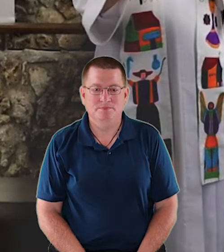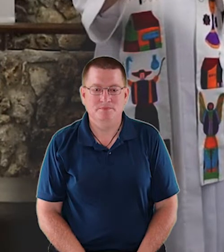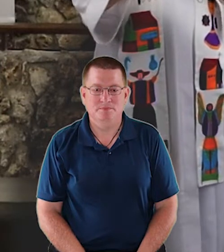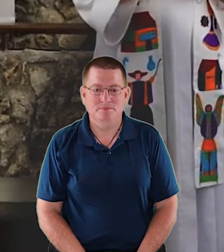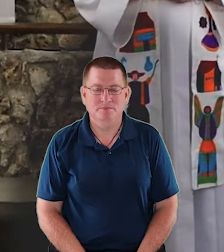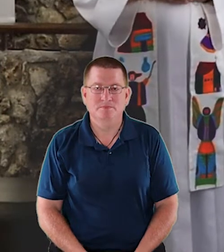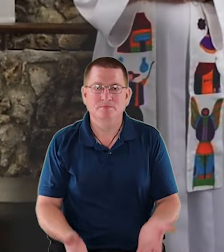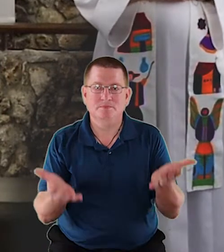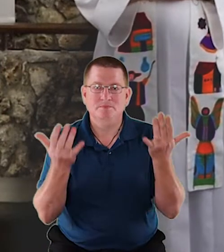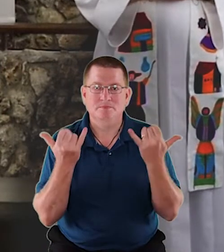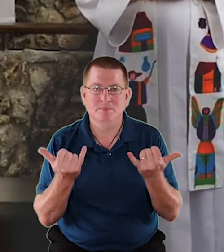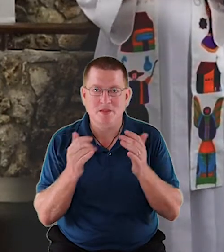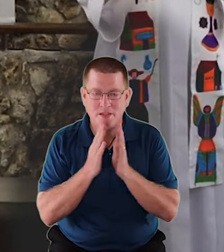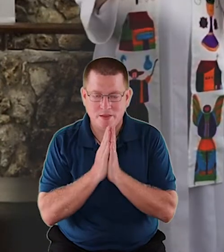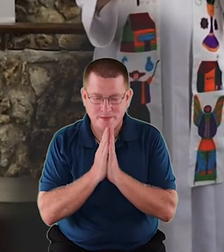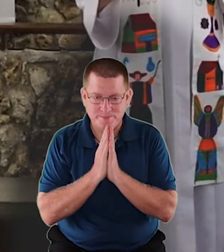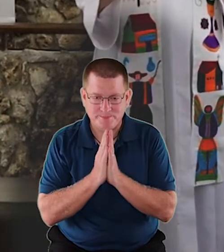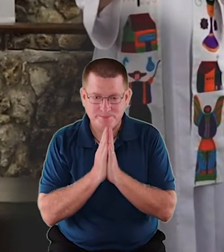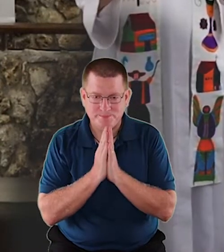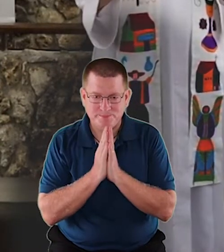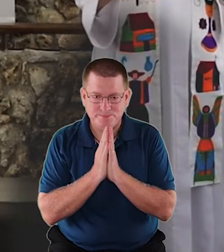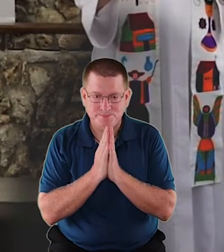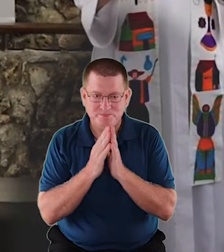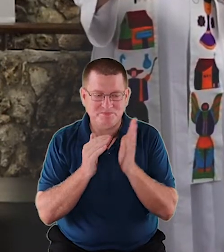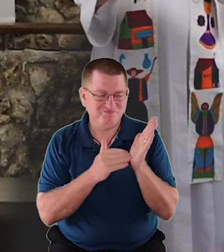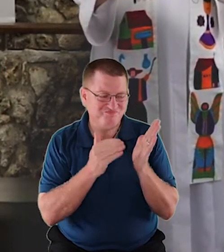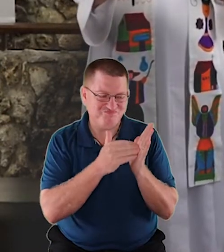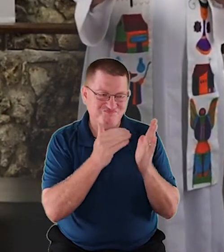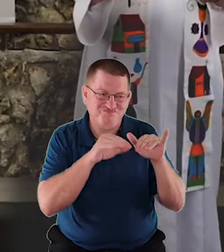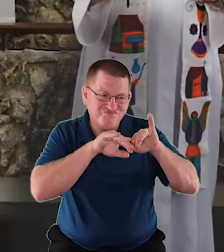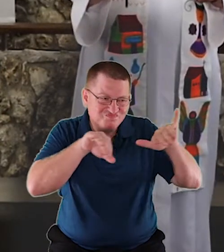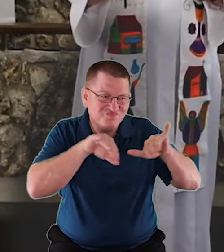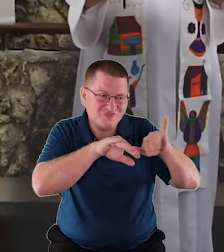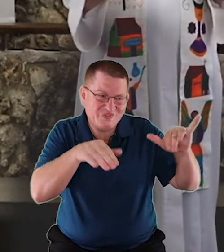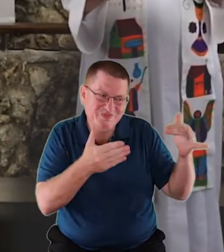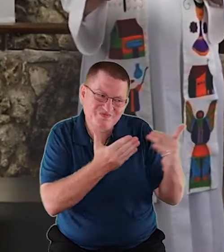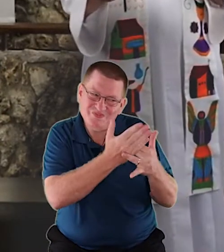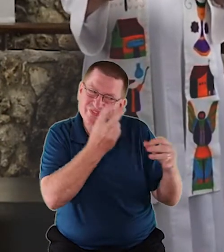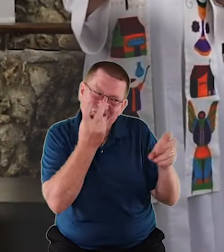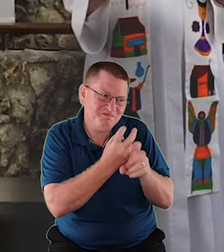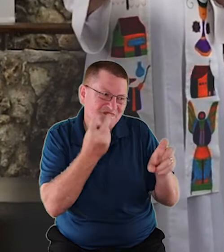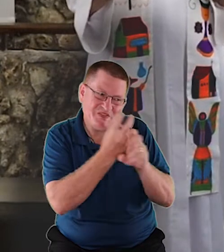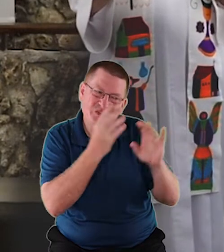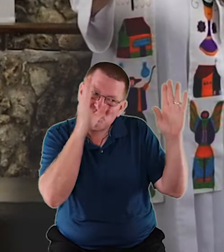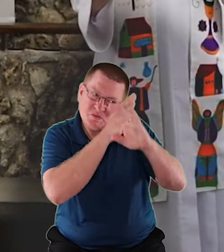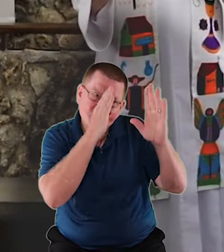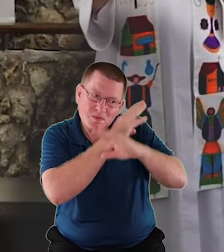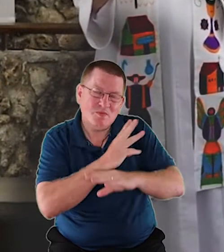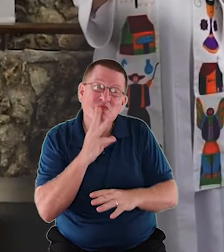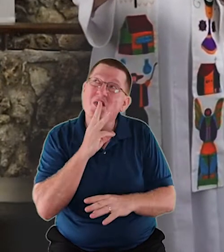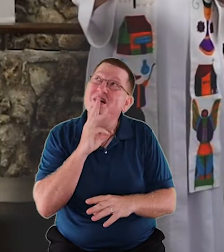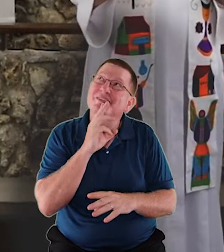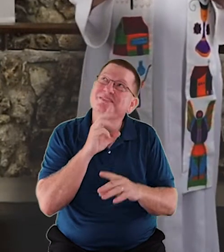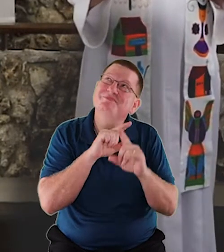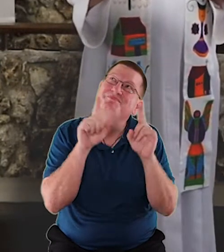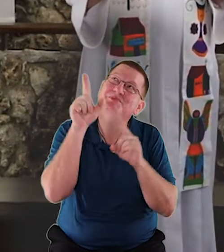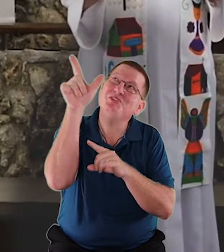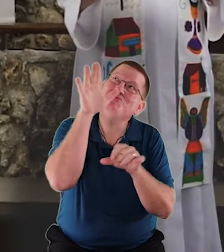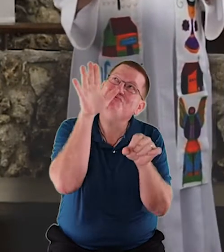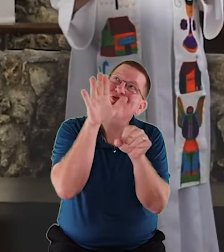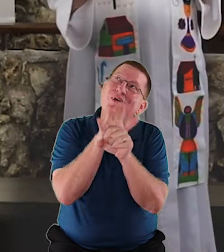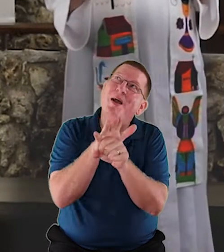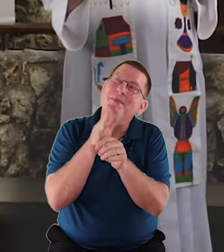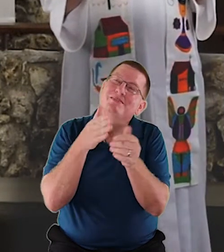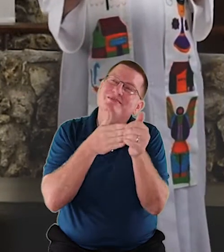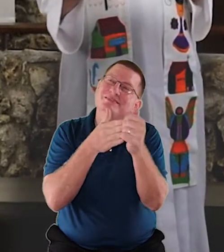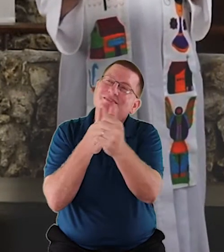you. Let us pray. We often swim troubled waters, O Shepherd, yet you promise to lead